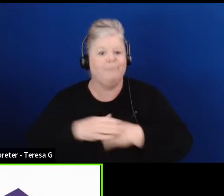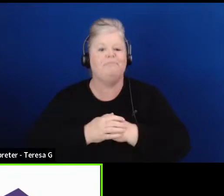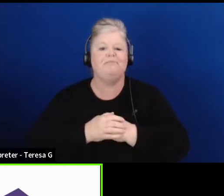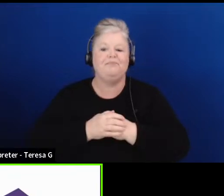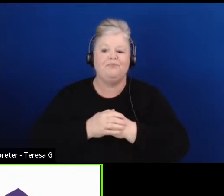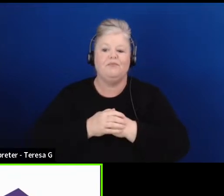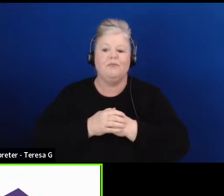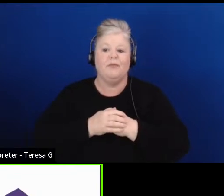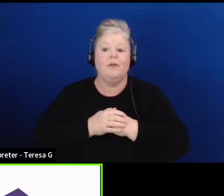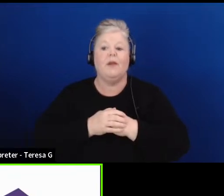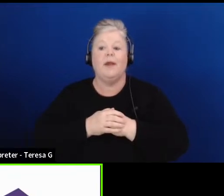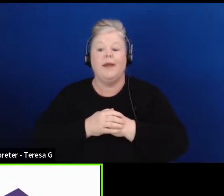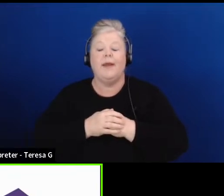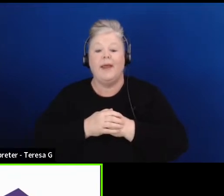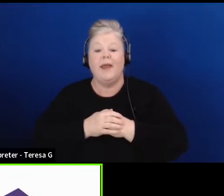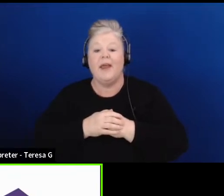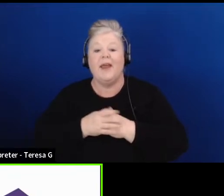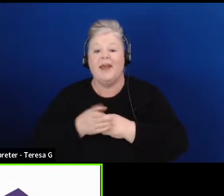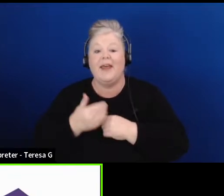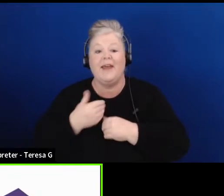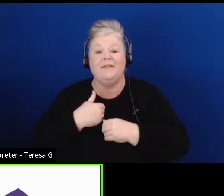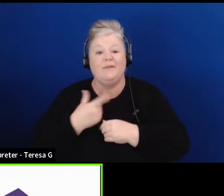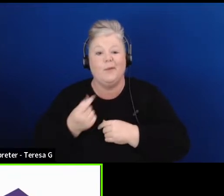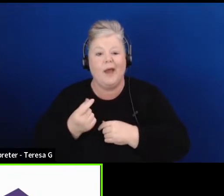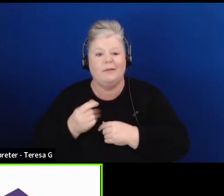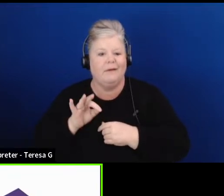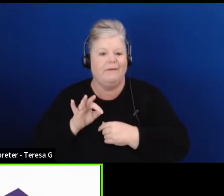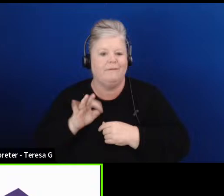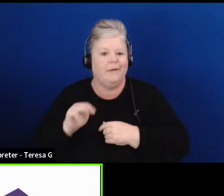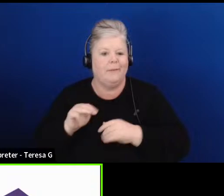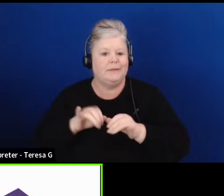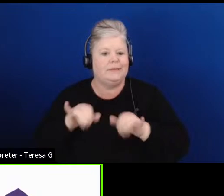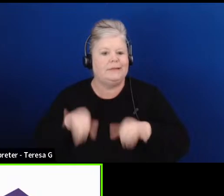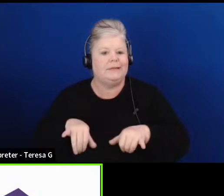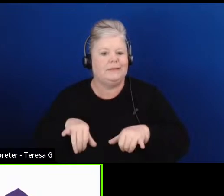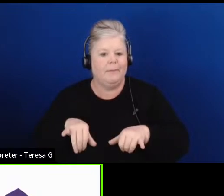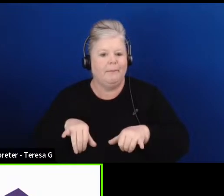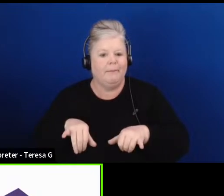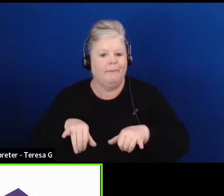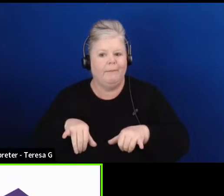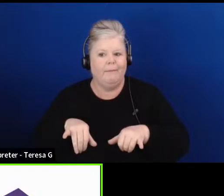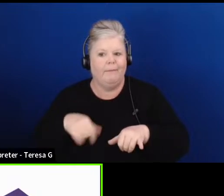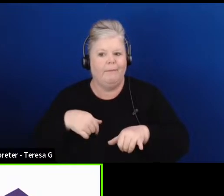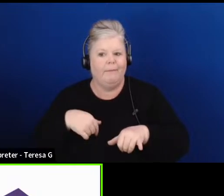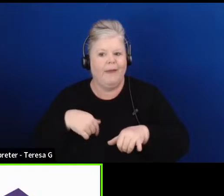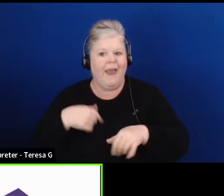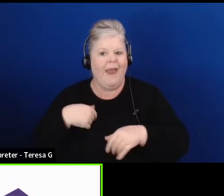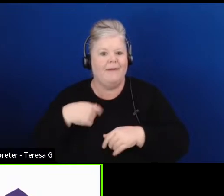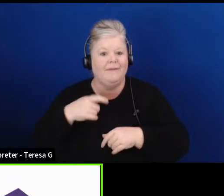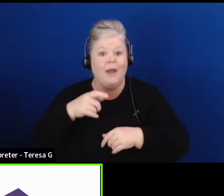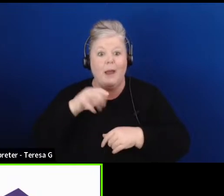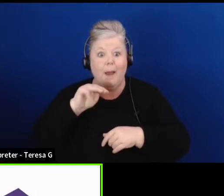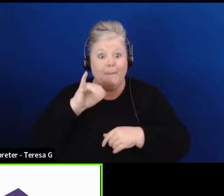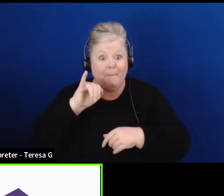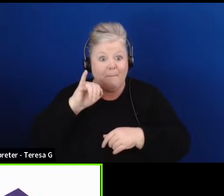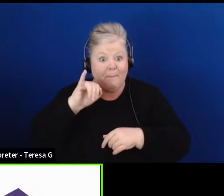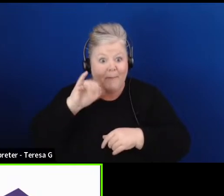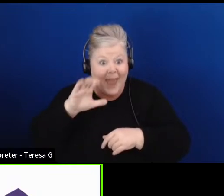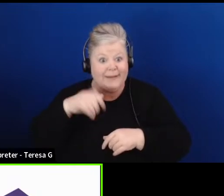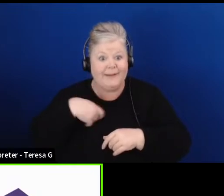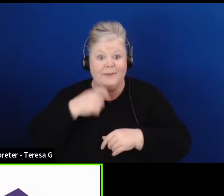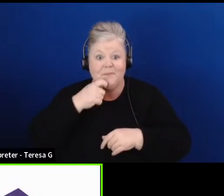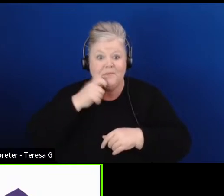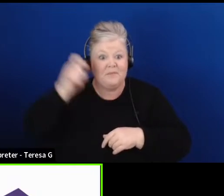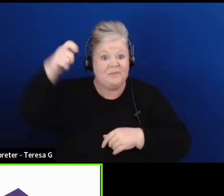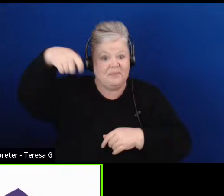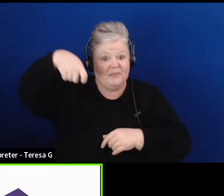And they had a little FM system, a little microphone sticking out of the AC vents.